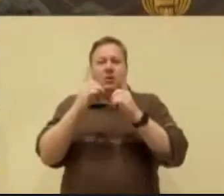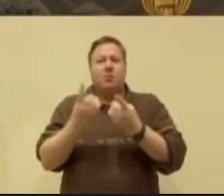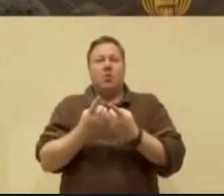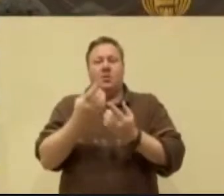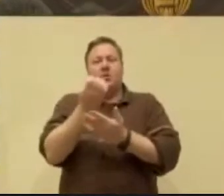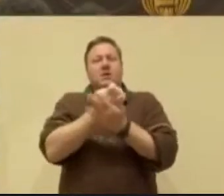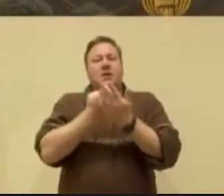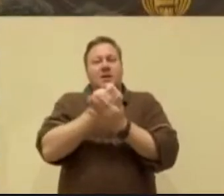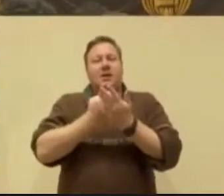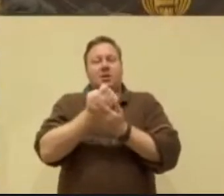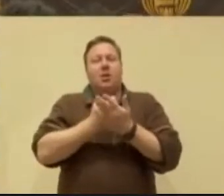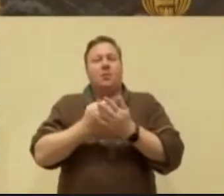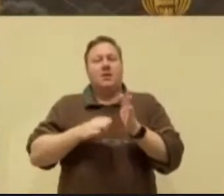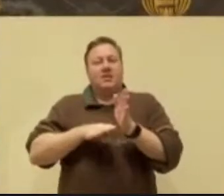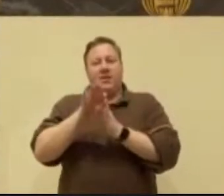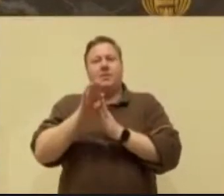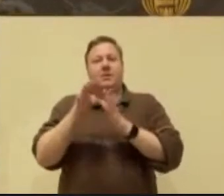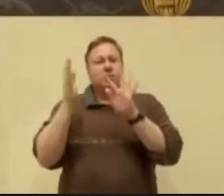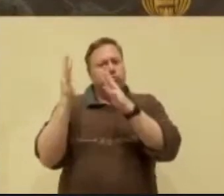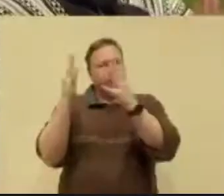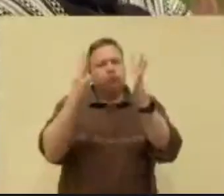you give in please